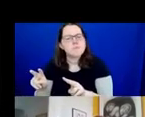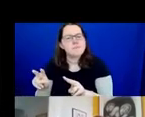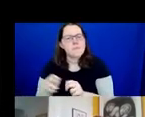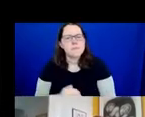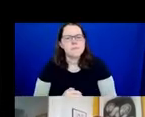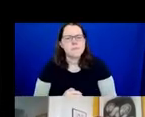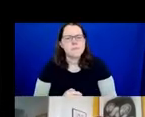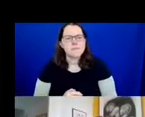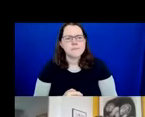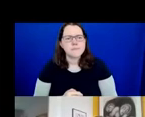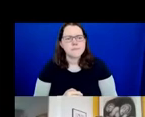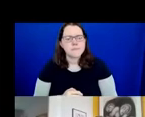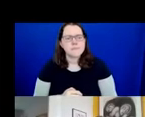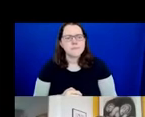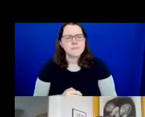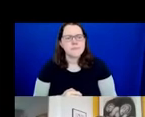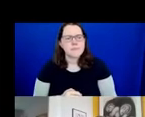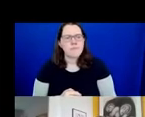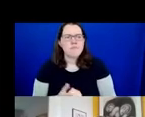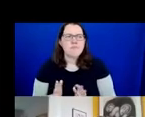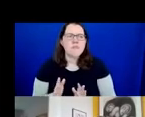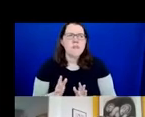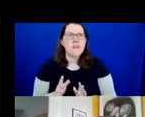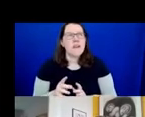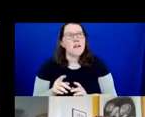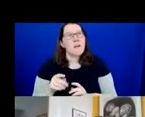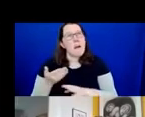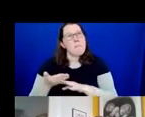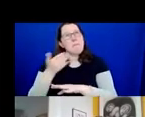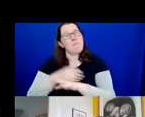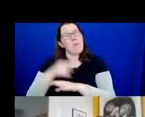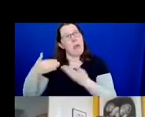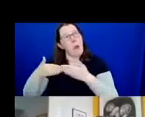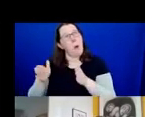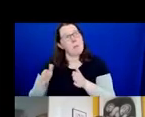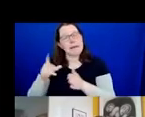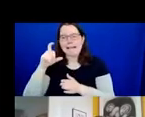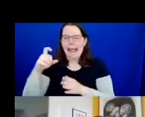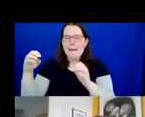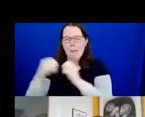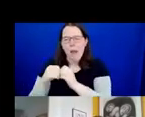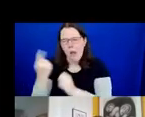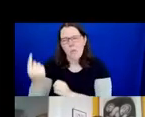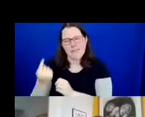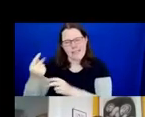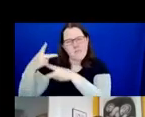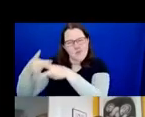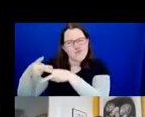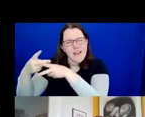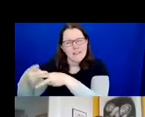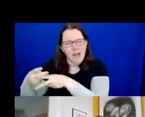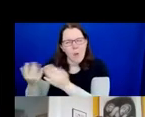We were approached a couple of years before that gallery opened by Claire Barlow. She was then curator at the Welcome